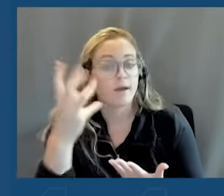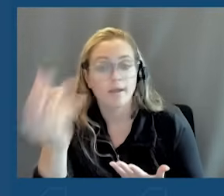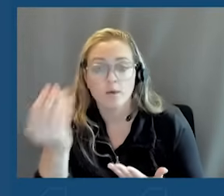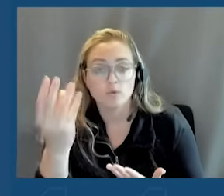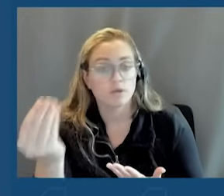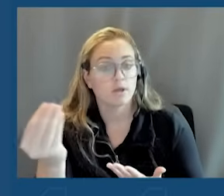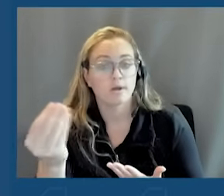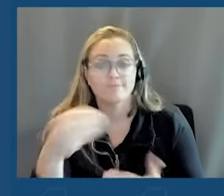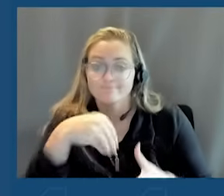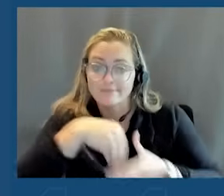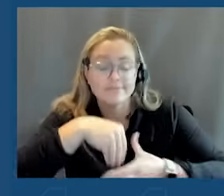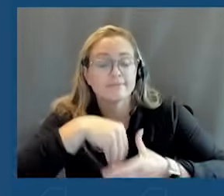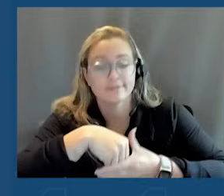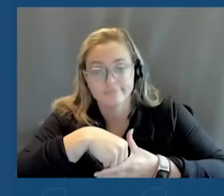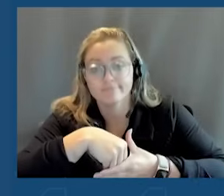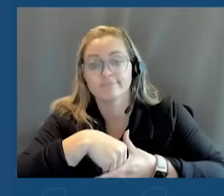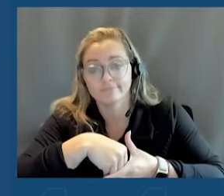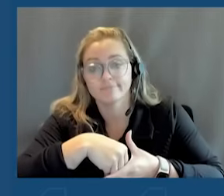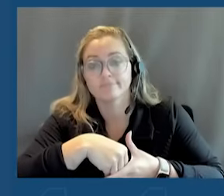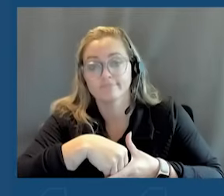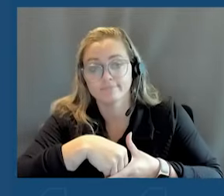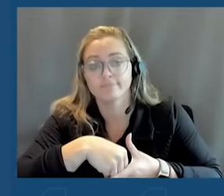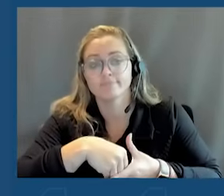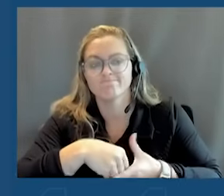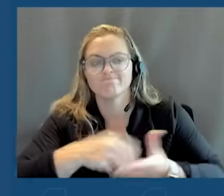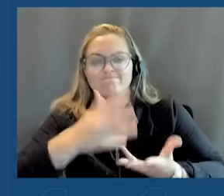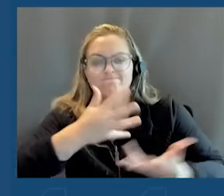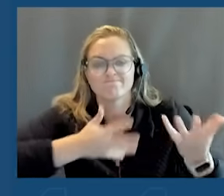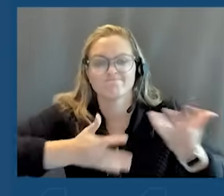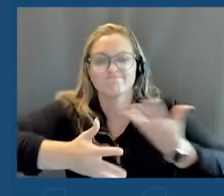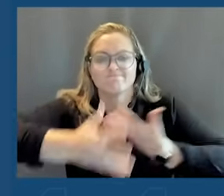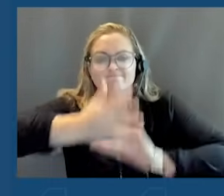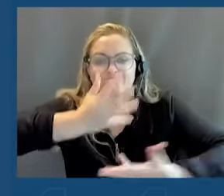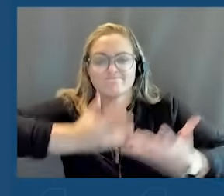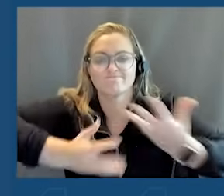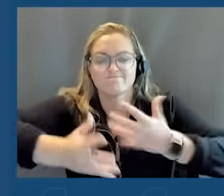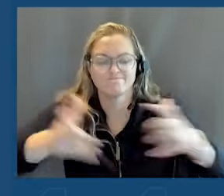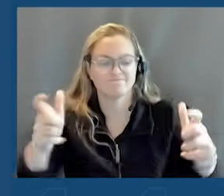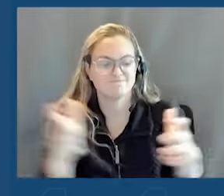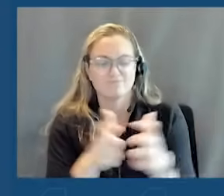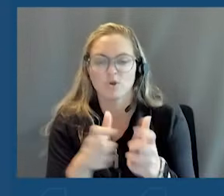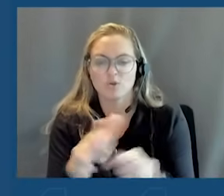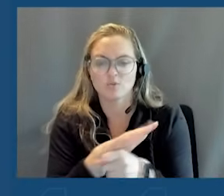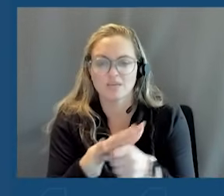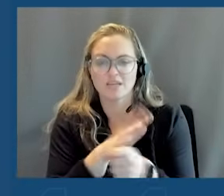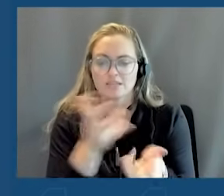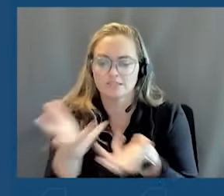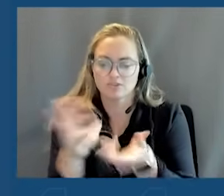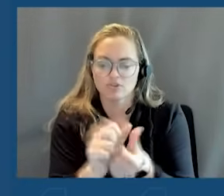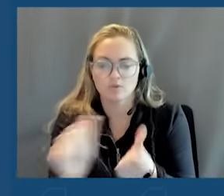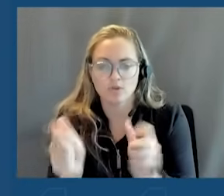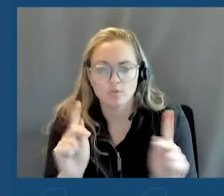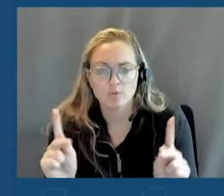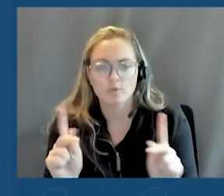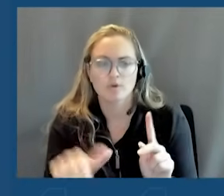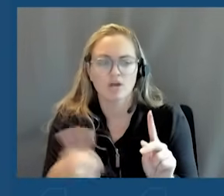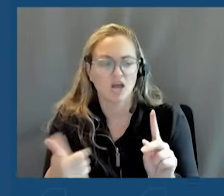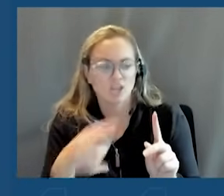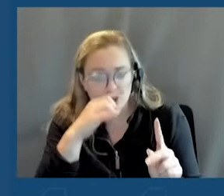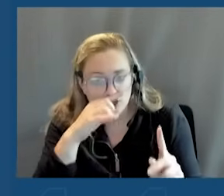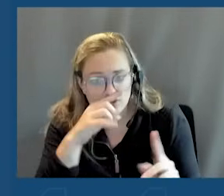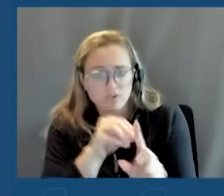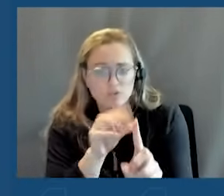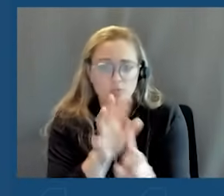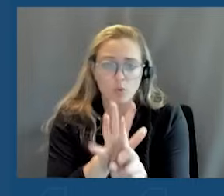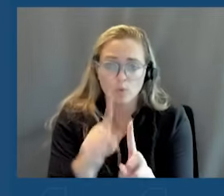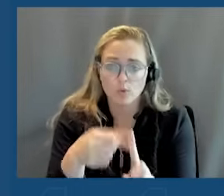they're indoors, sharing a lot of confined space, a lot of interaction with other children who are exposed at